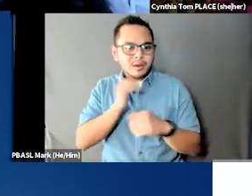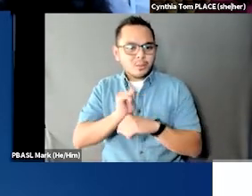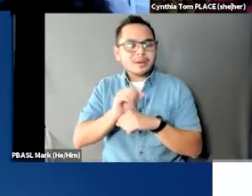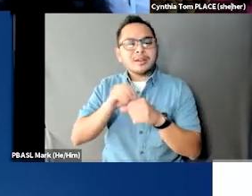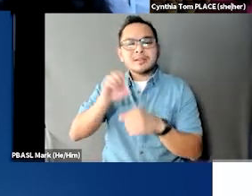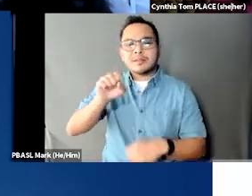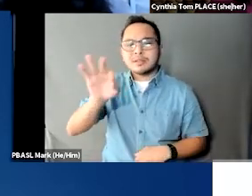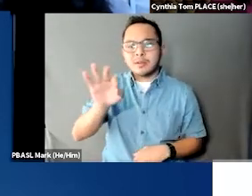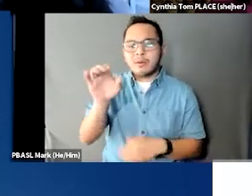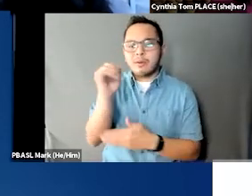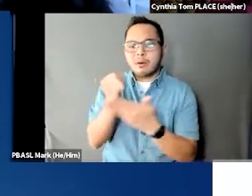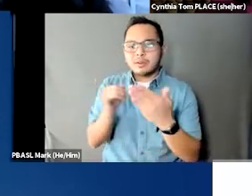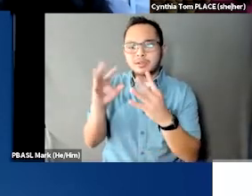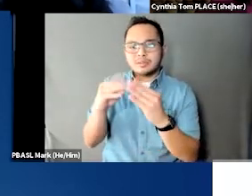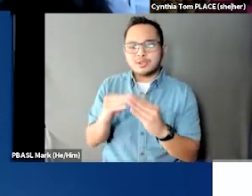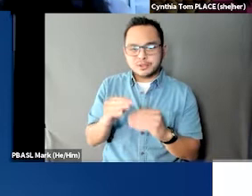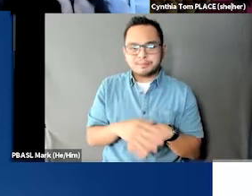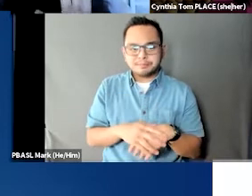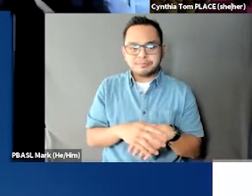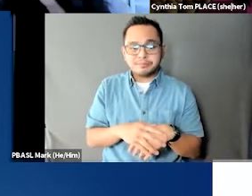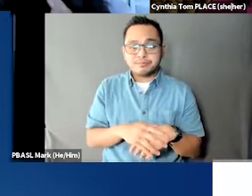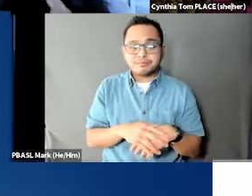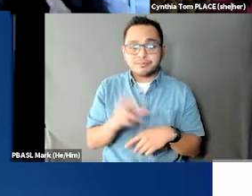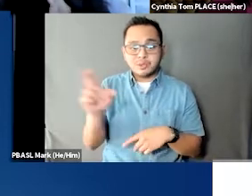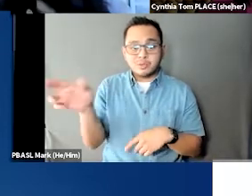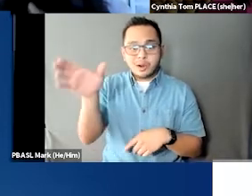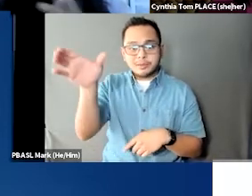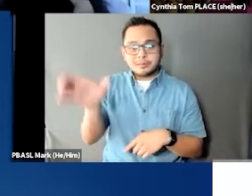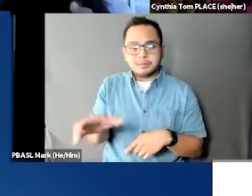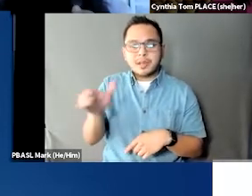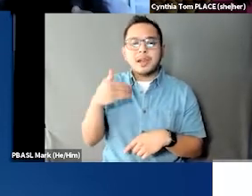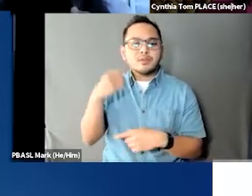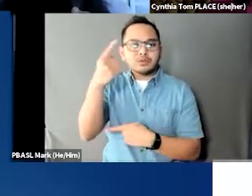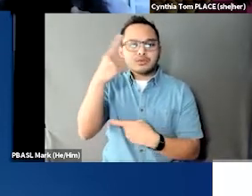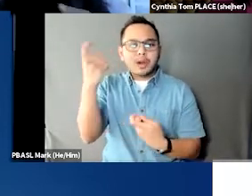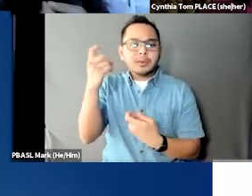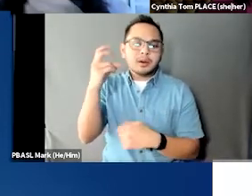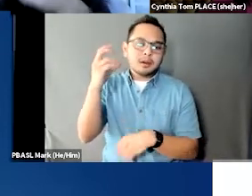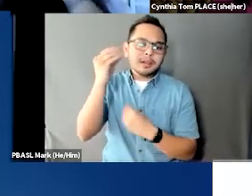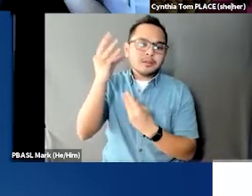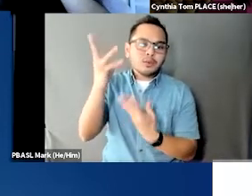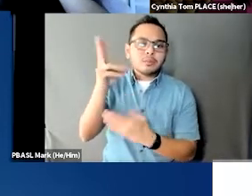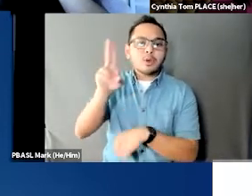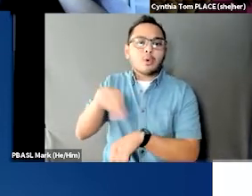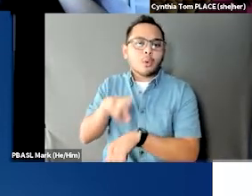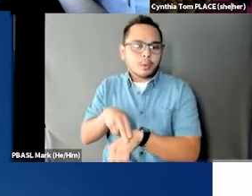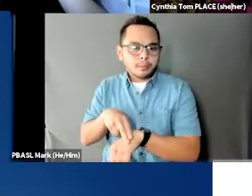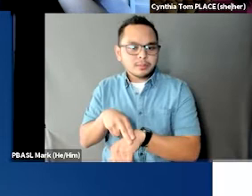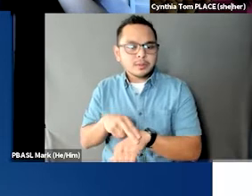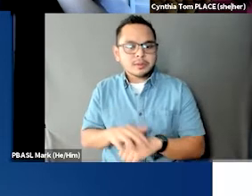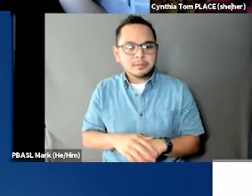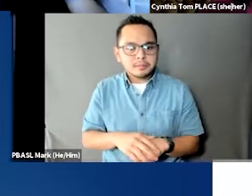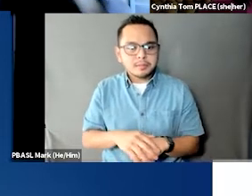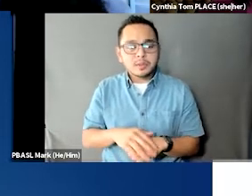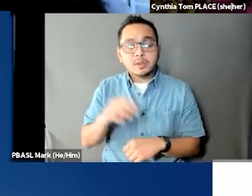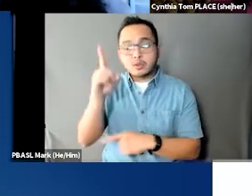On the right are a list of the trauma-informed norms, so to speak. So to be